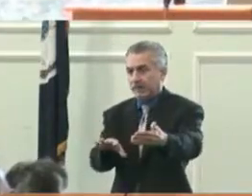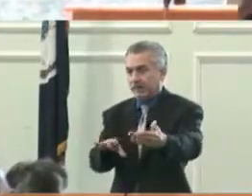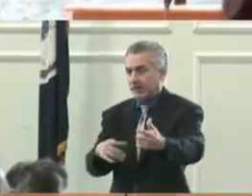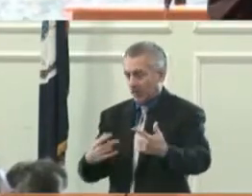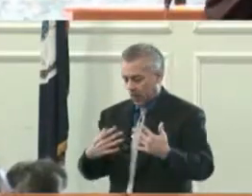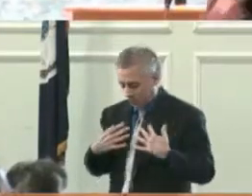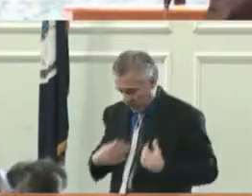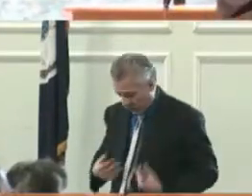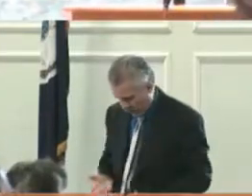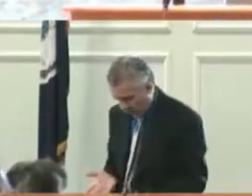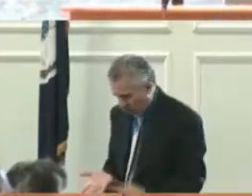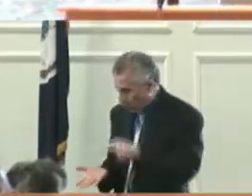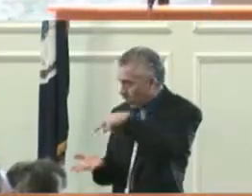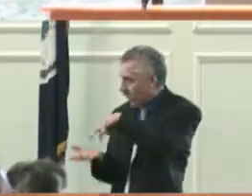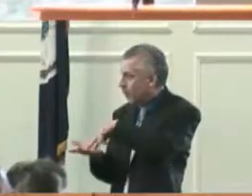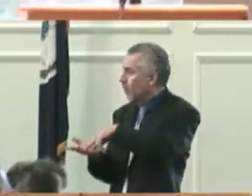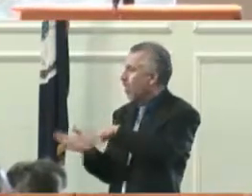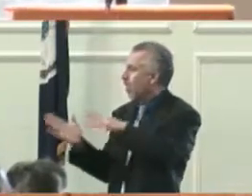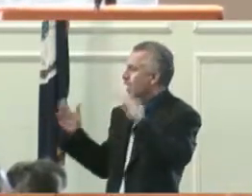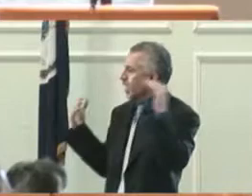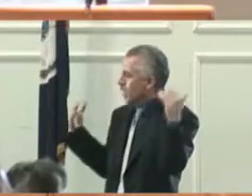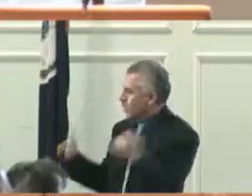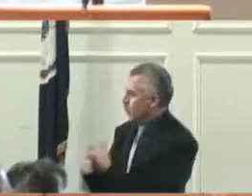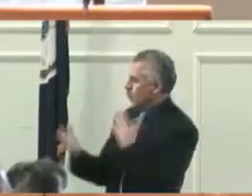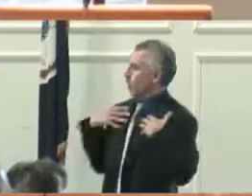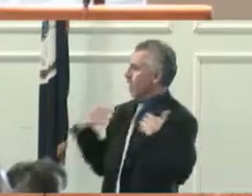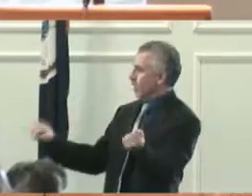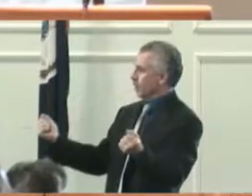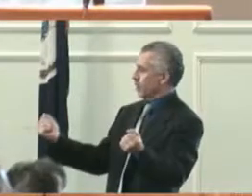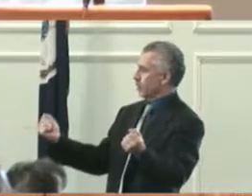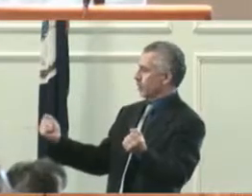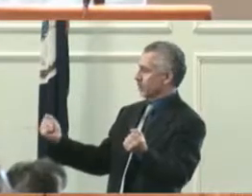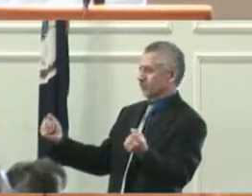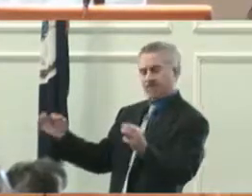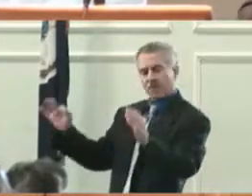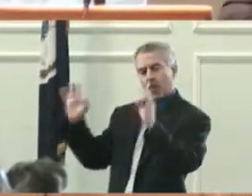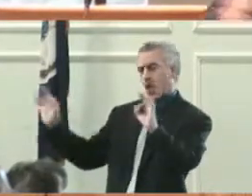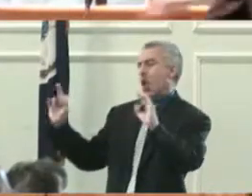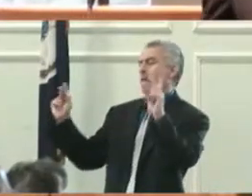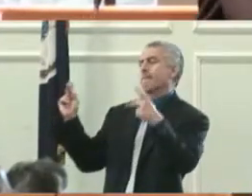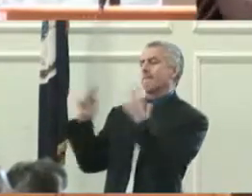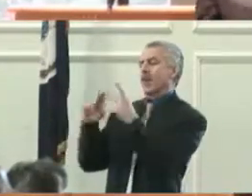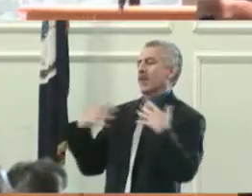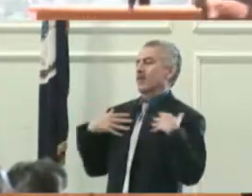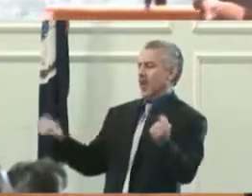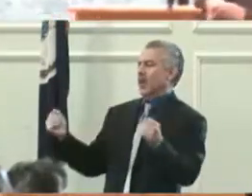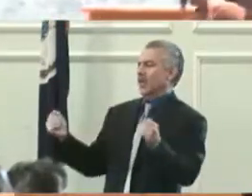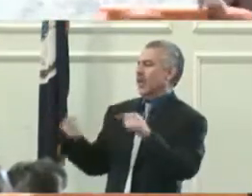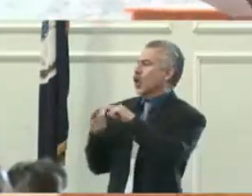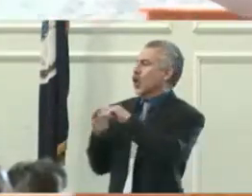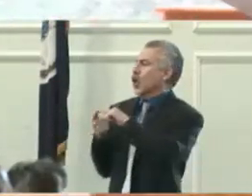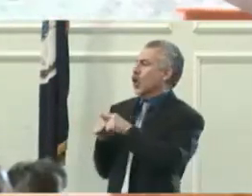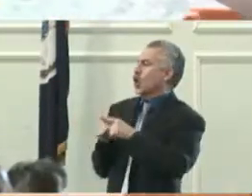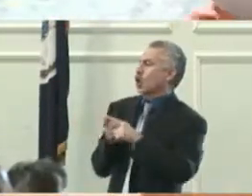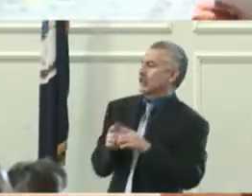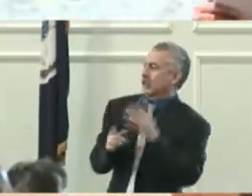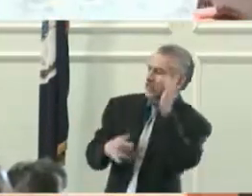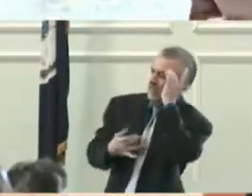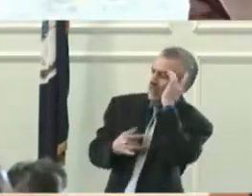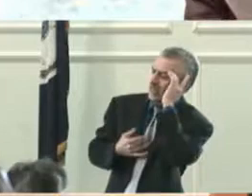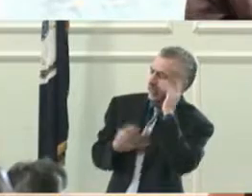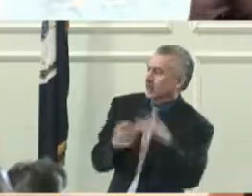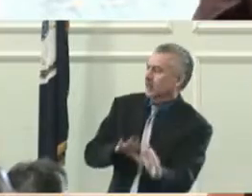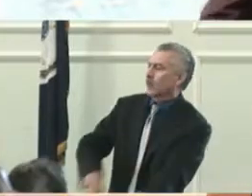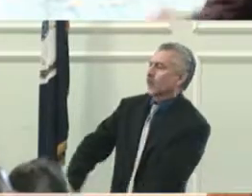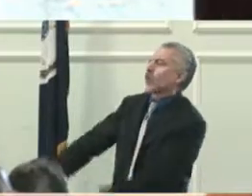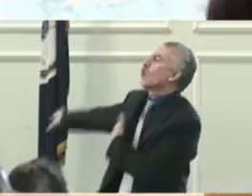grave, but they're going to come up in full health, amen? Not with any pain or anything that causes